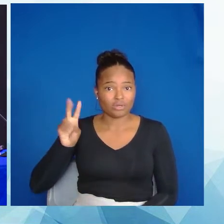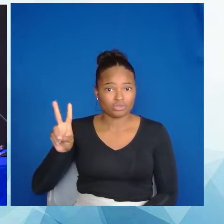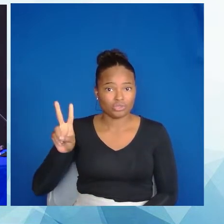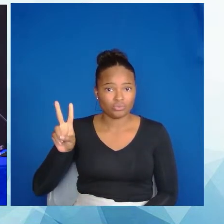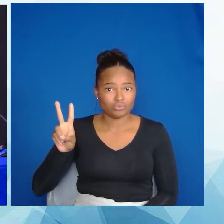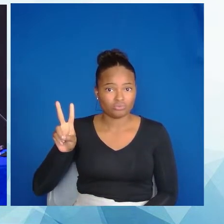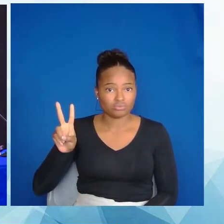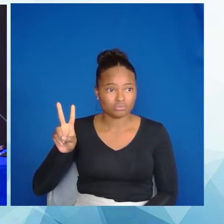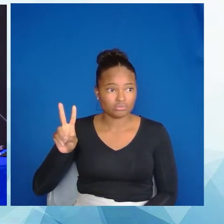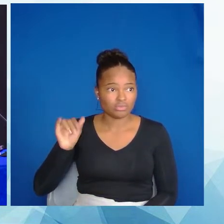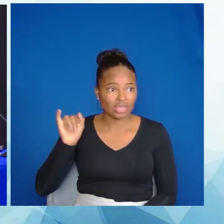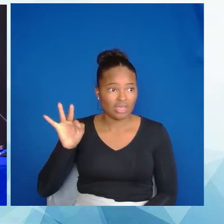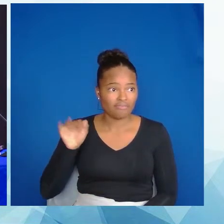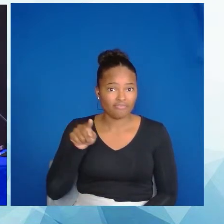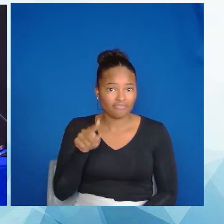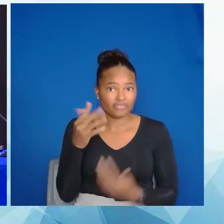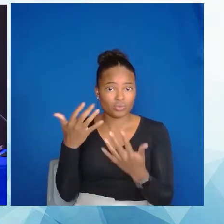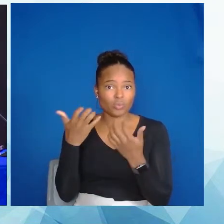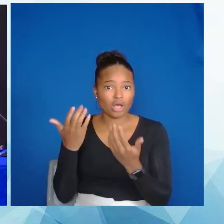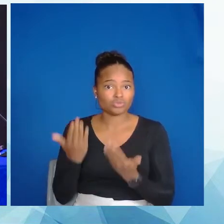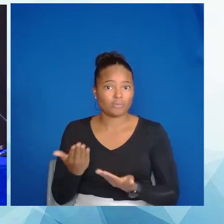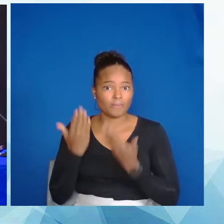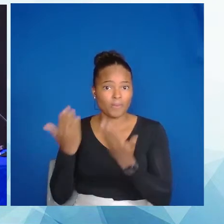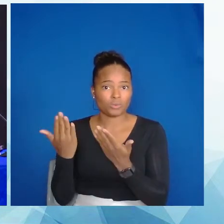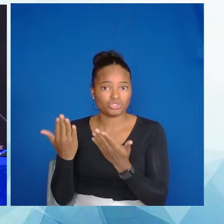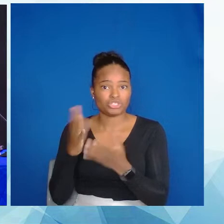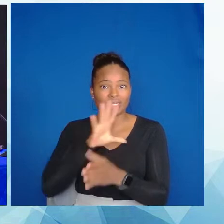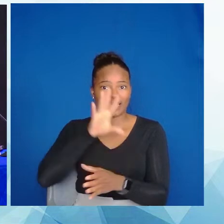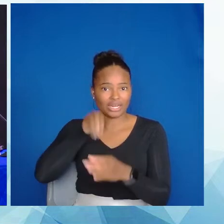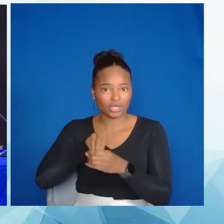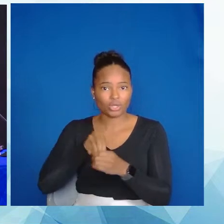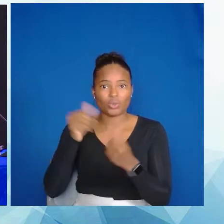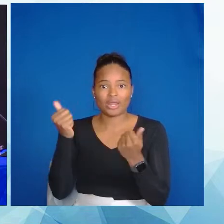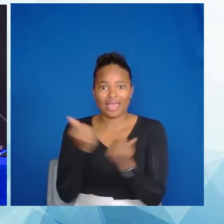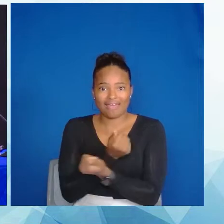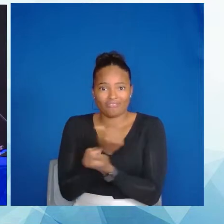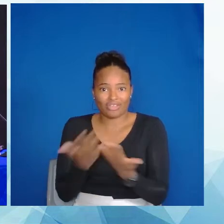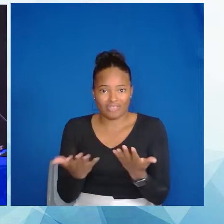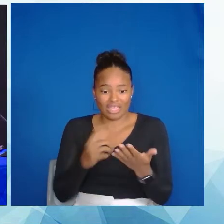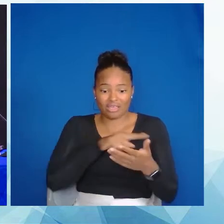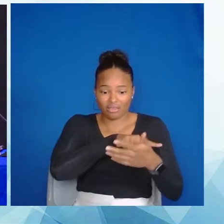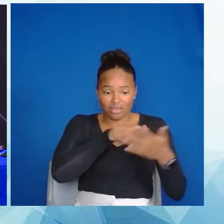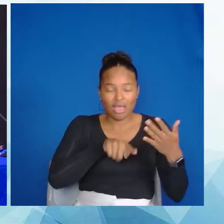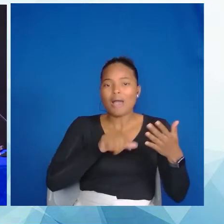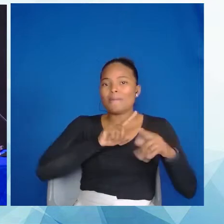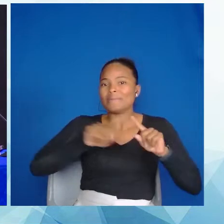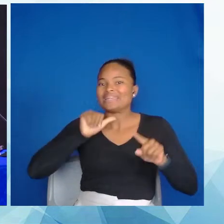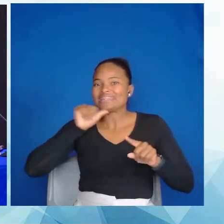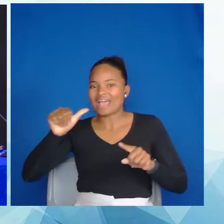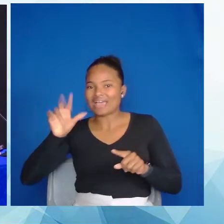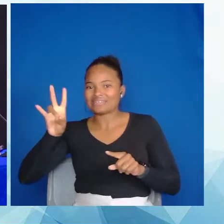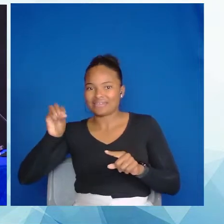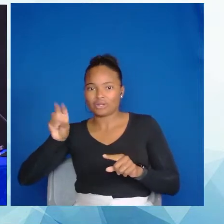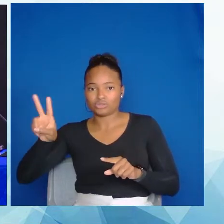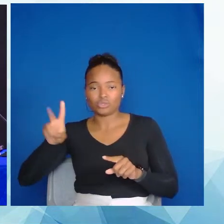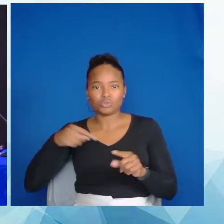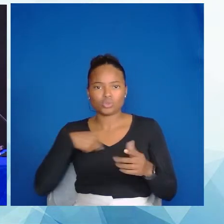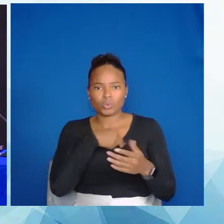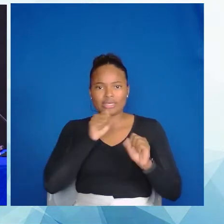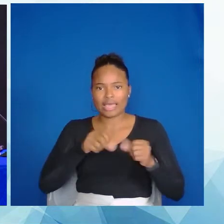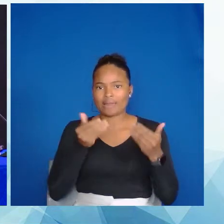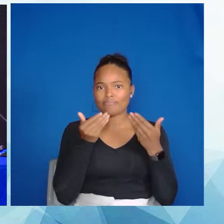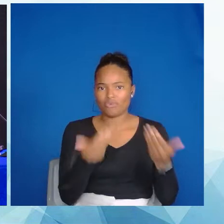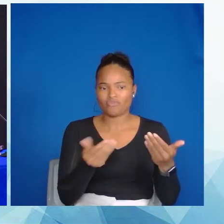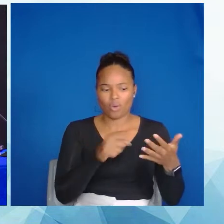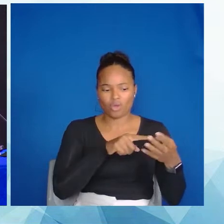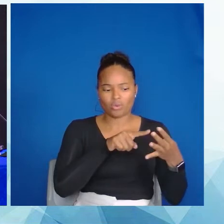to make a motion including everything other than 7.02 so we can move forward with those. I'm fine